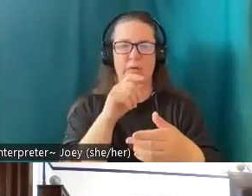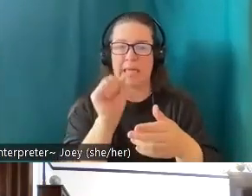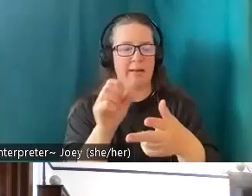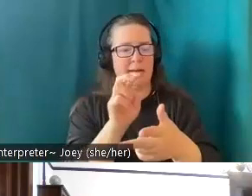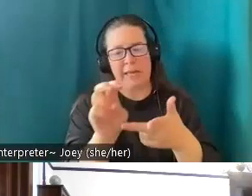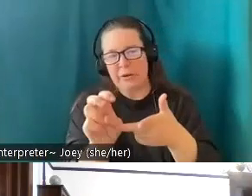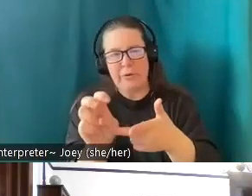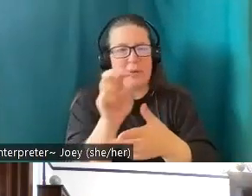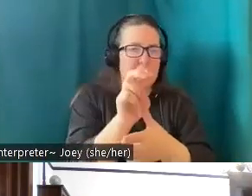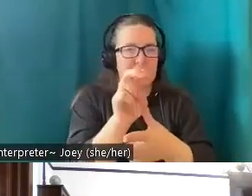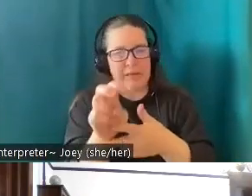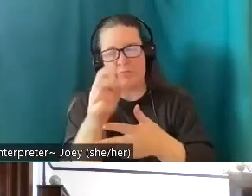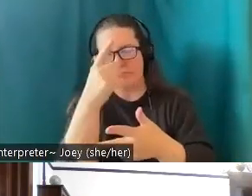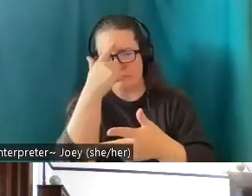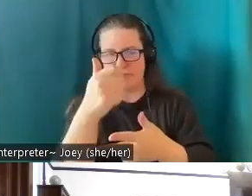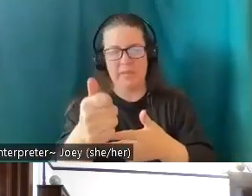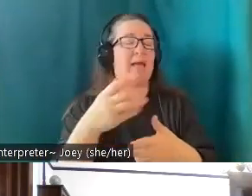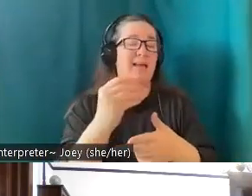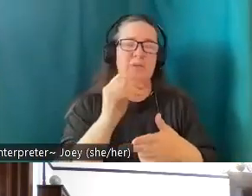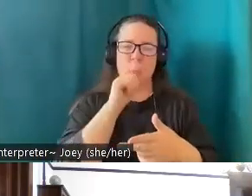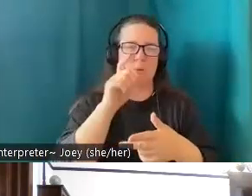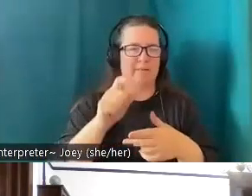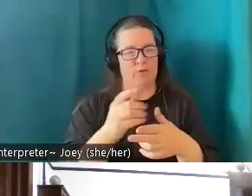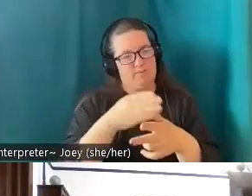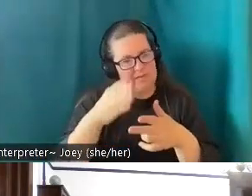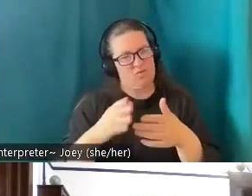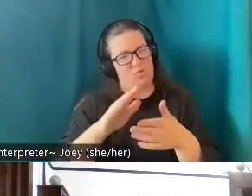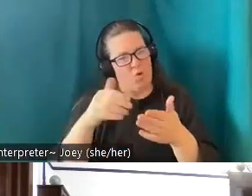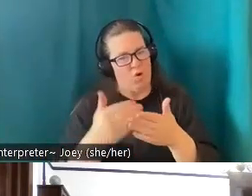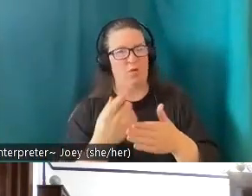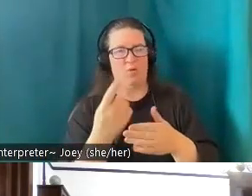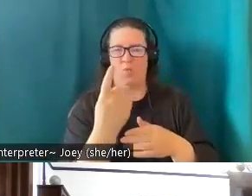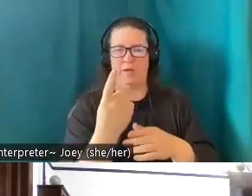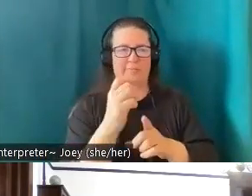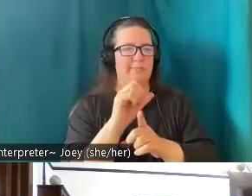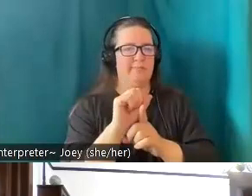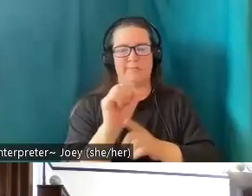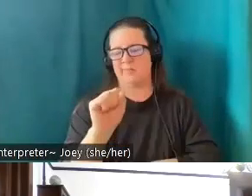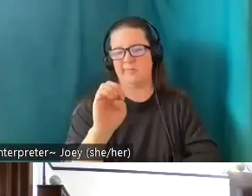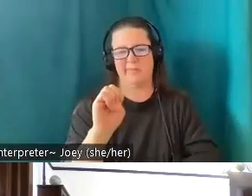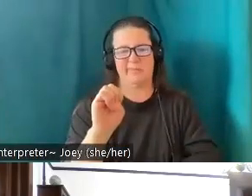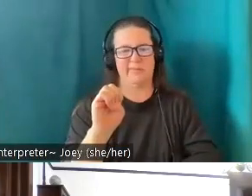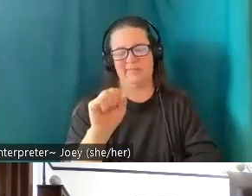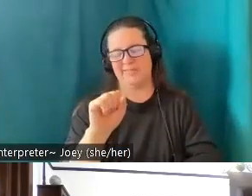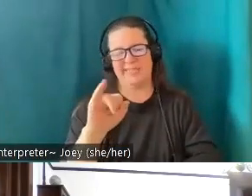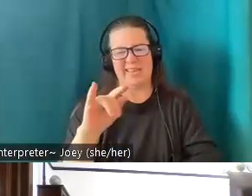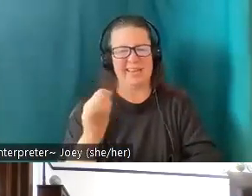purposes of this demonstration, I'm going to start with the general contact information form. So you click the blue Open